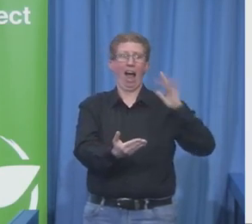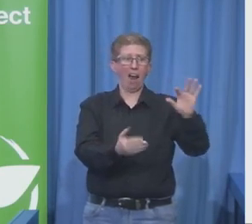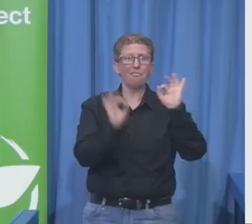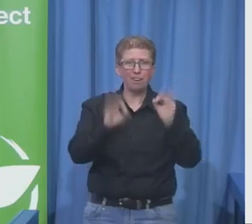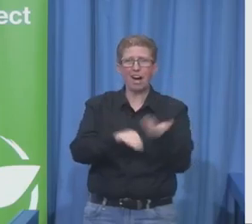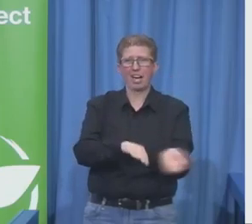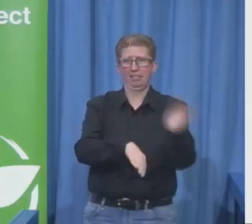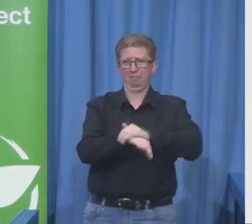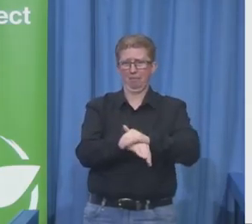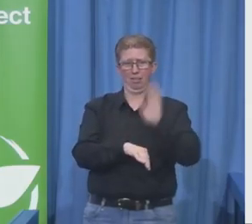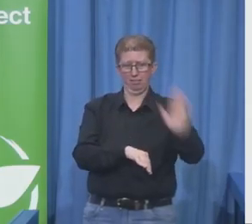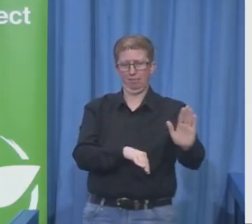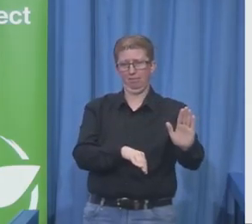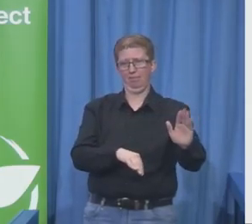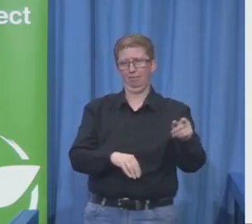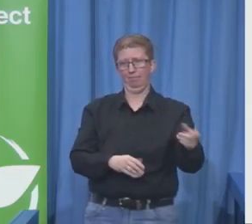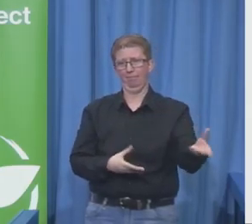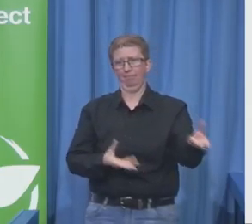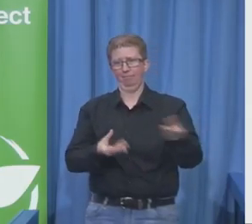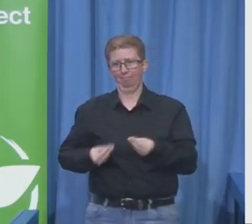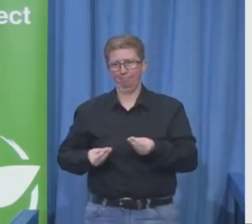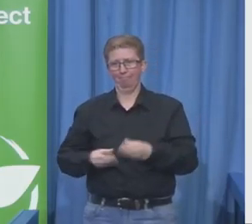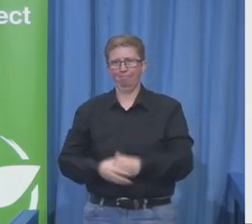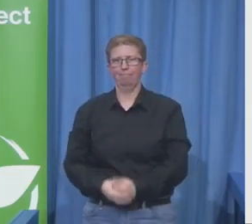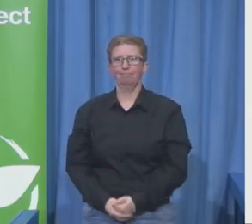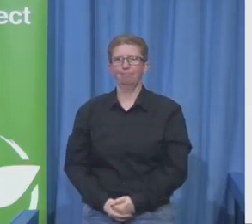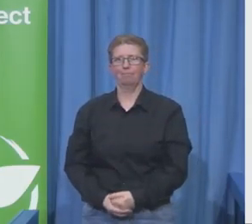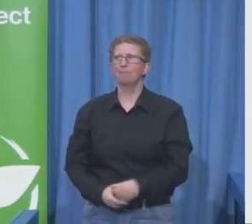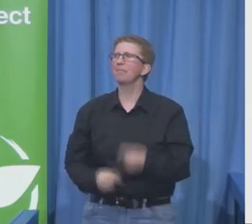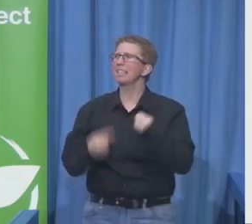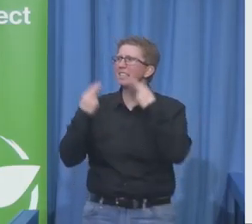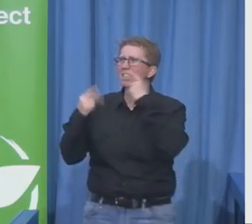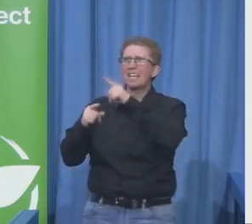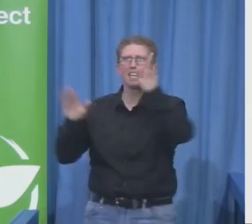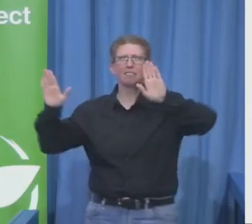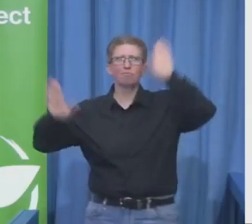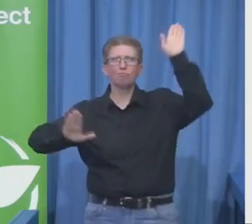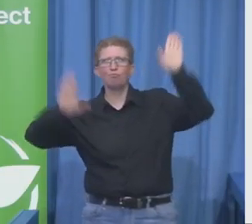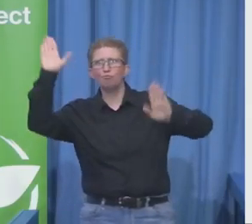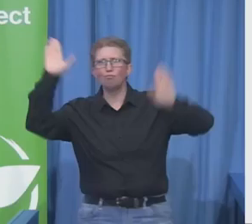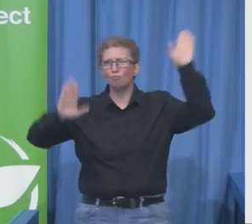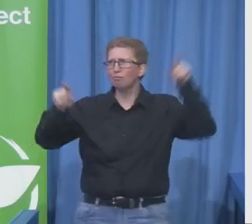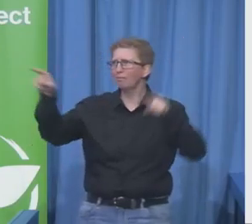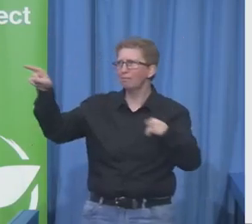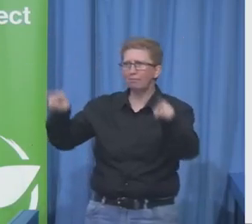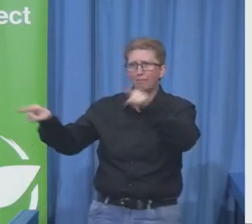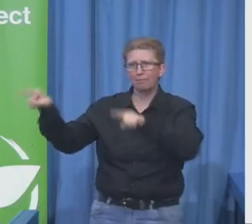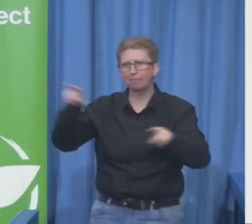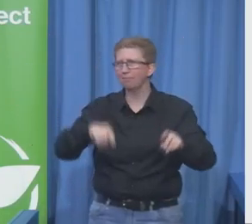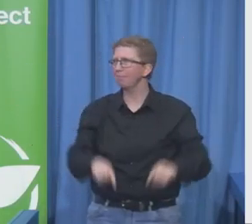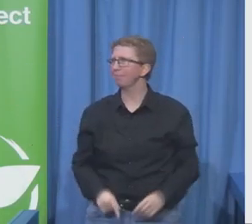Now, I did see a few hands go up earlier on, so yes, a lady over here, if you'd like to just press the button on your microphone.